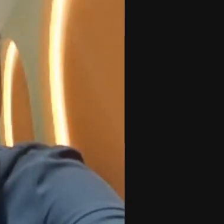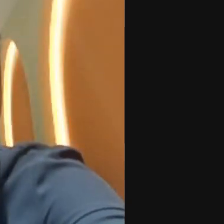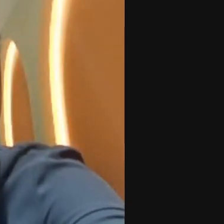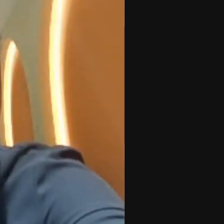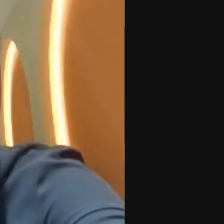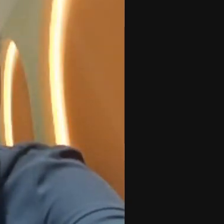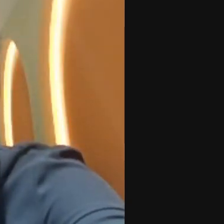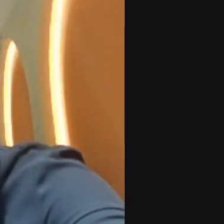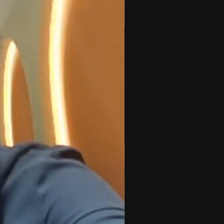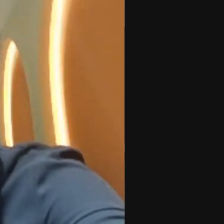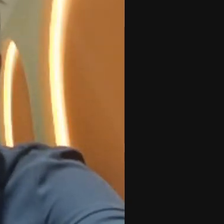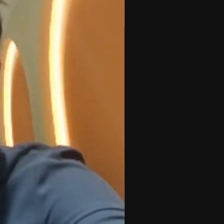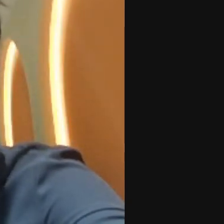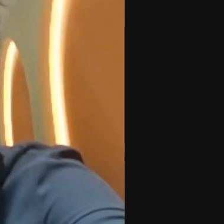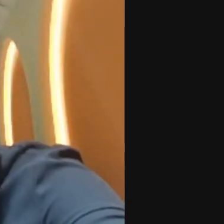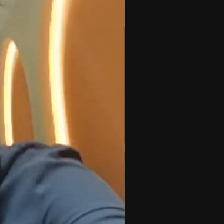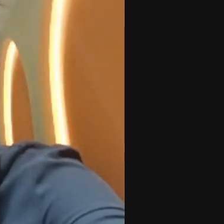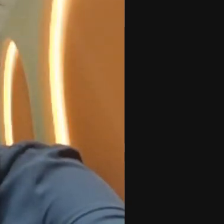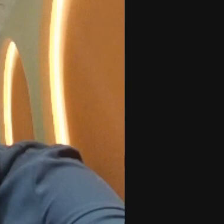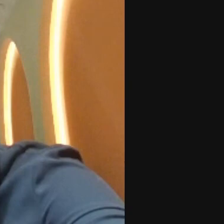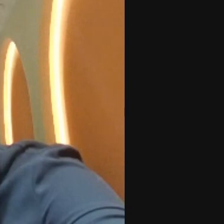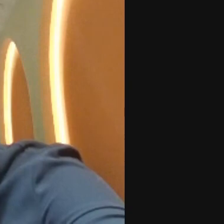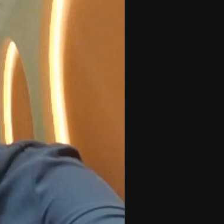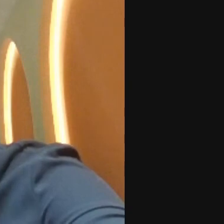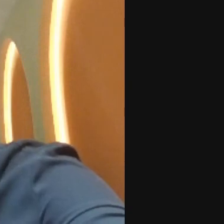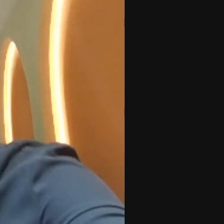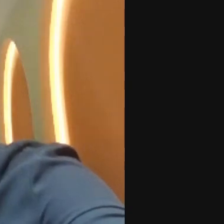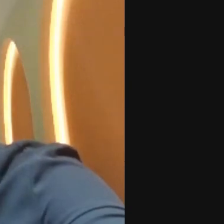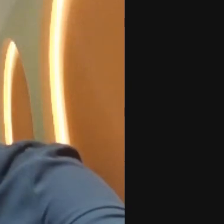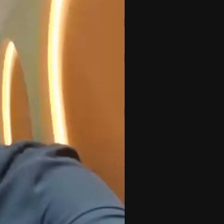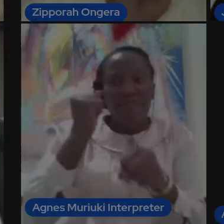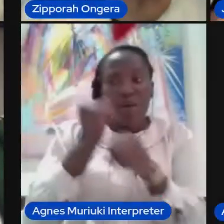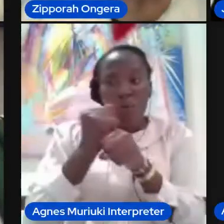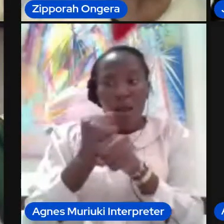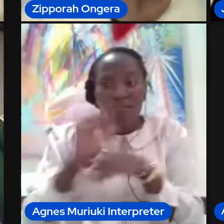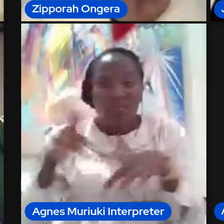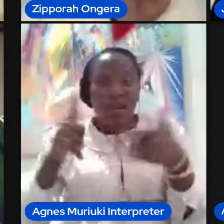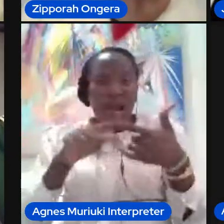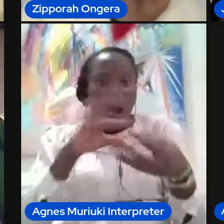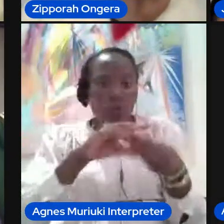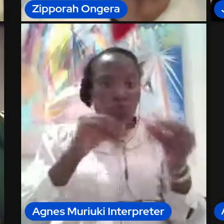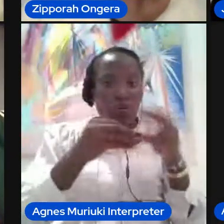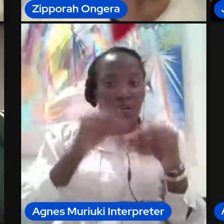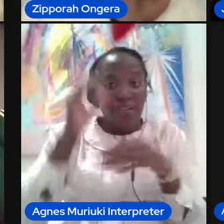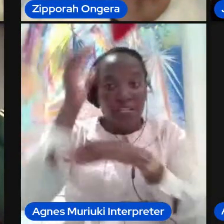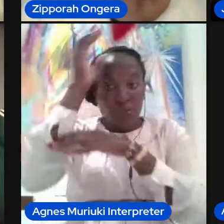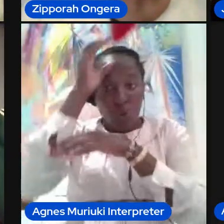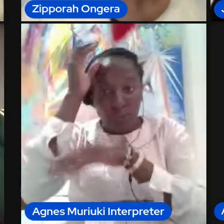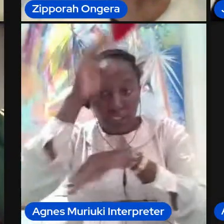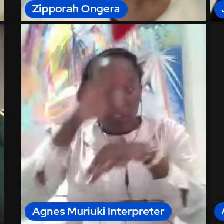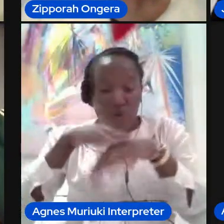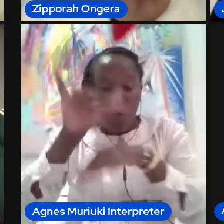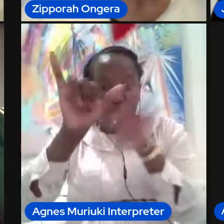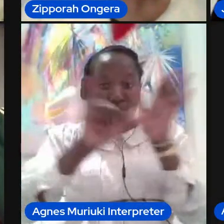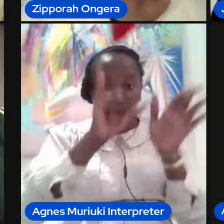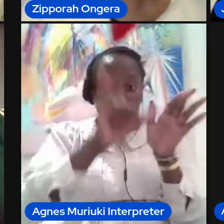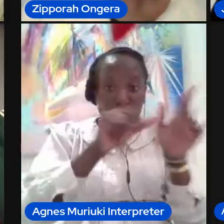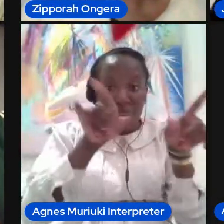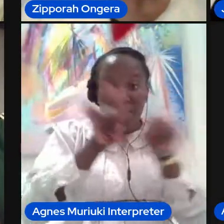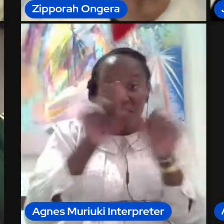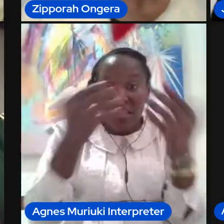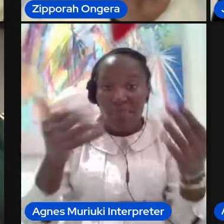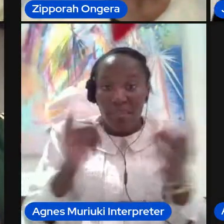have understood how Canva works. I have understood how to create content on YouTube. Just the same thing that Zipporah is